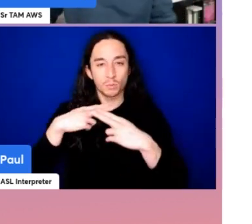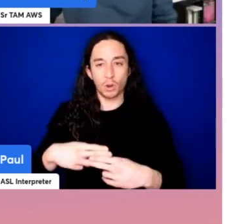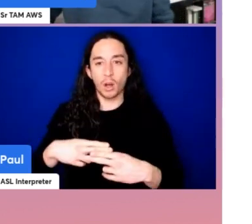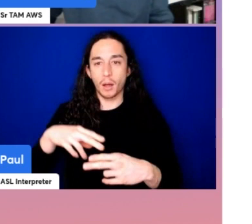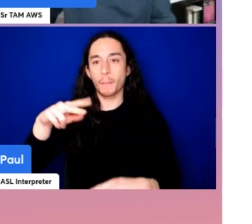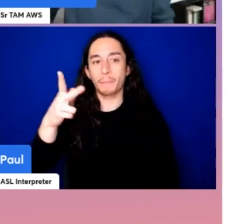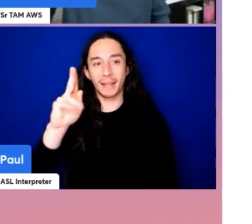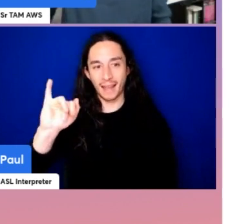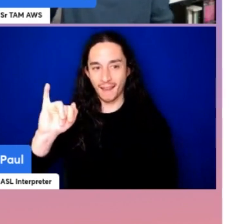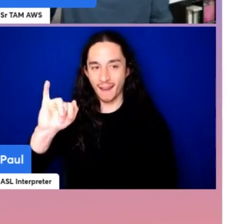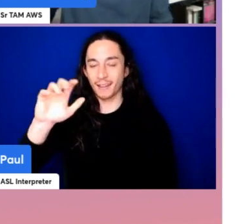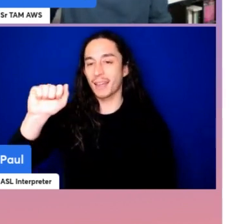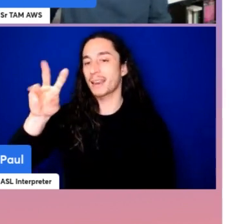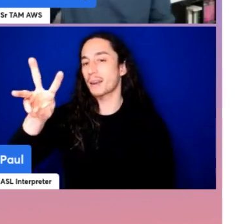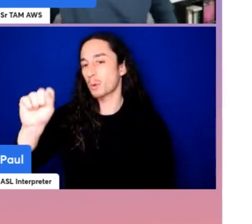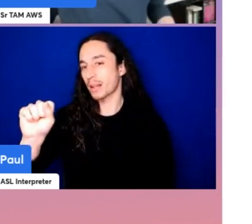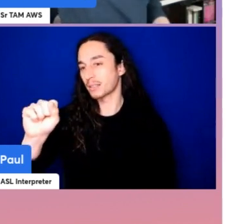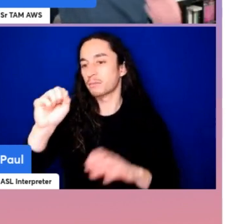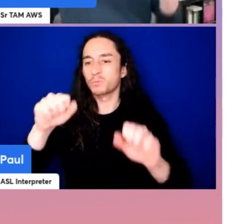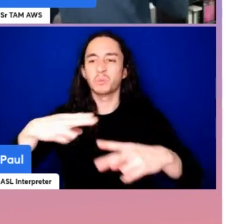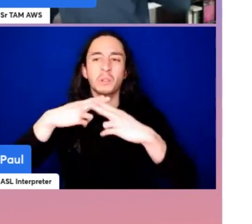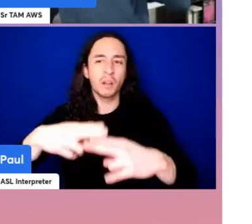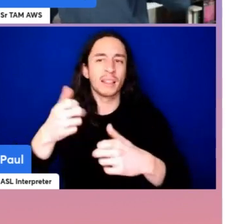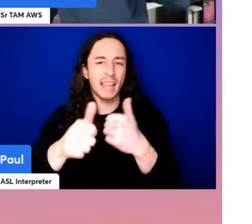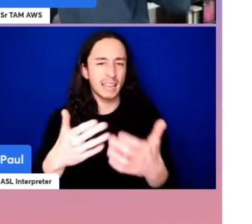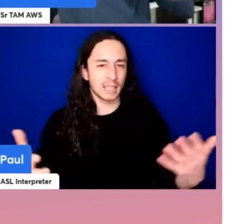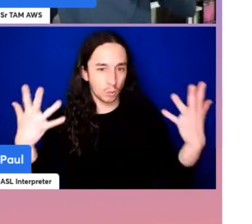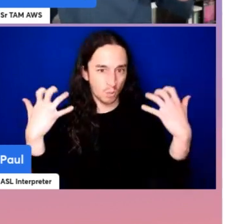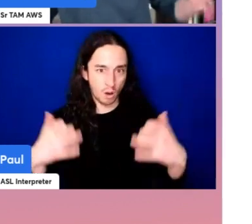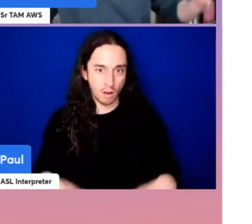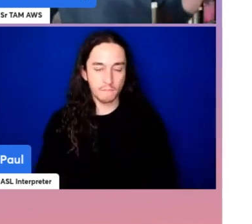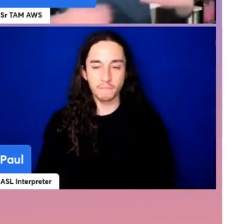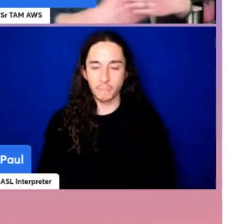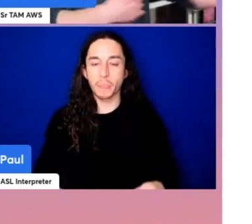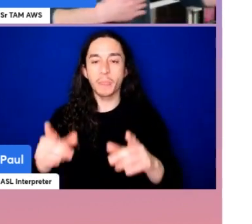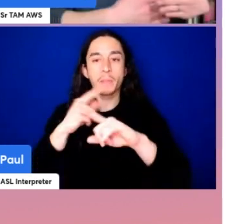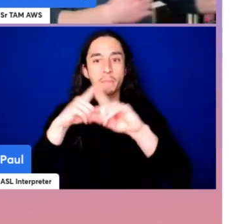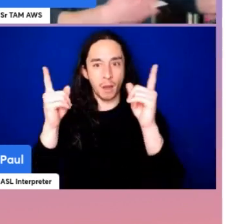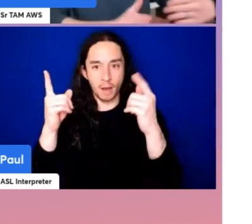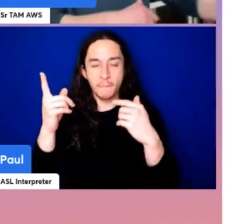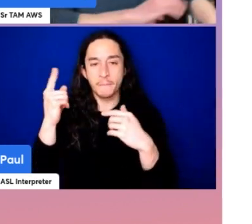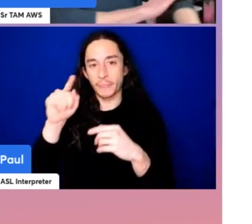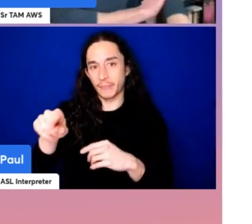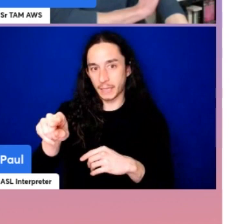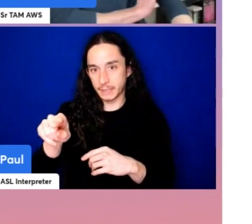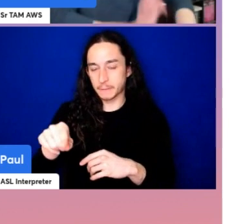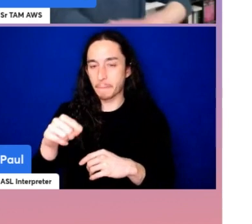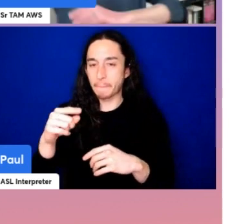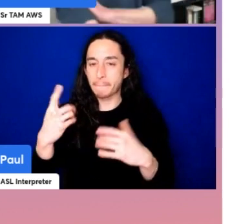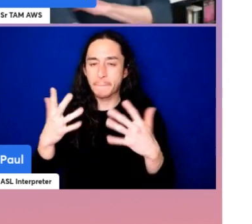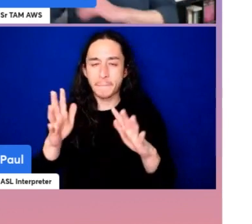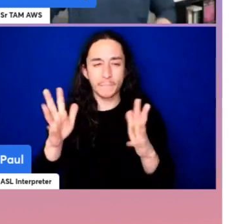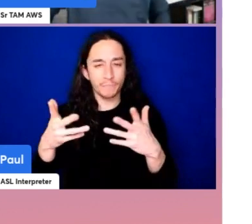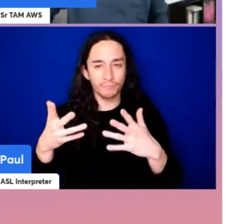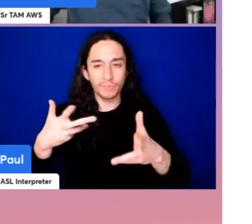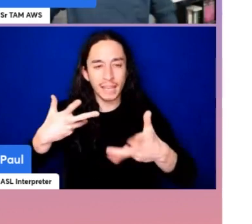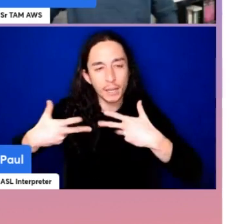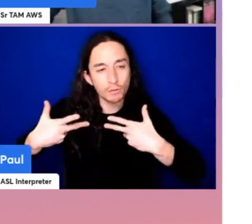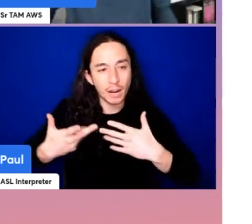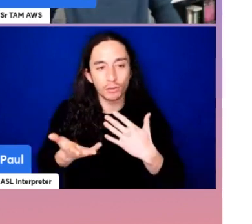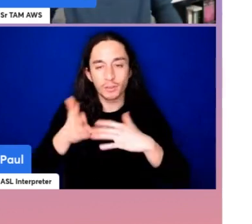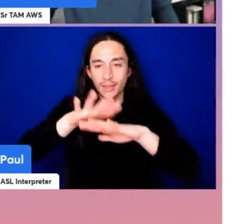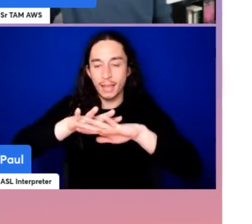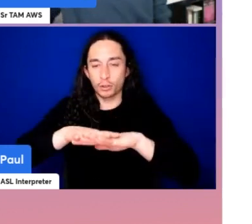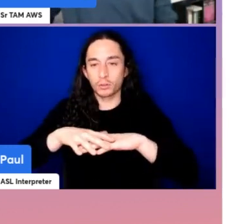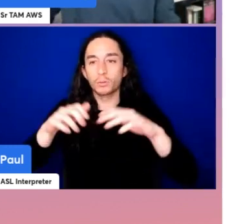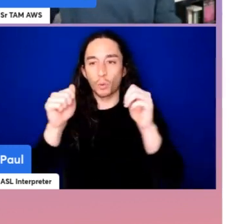PKI AWS. You can call it anything that you want. But since this is a sort of interaction layer in front of